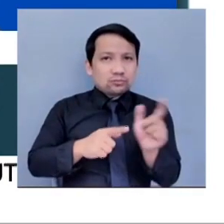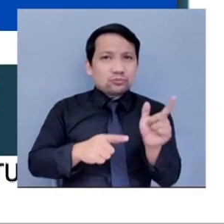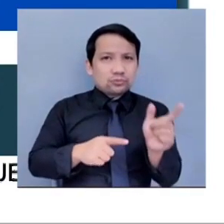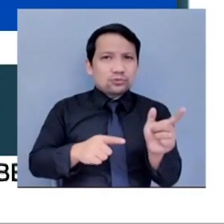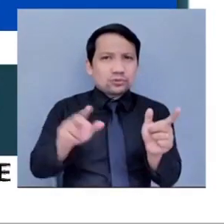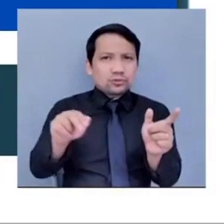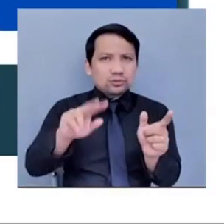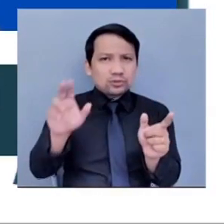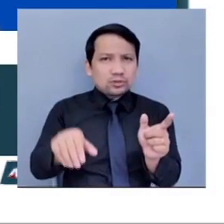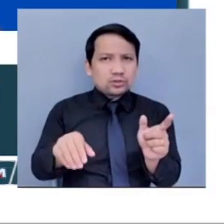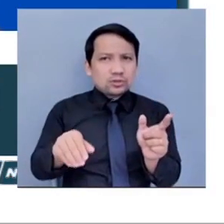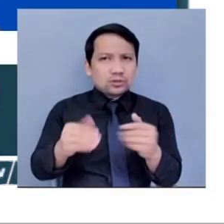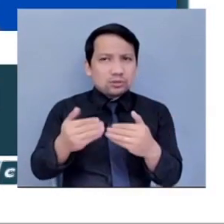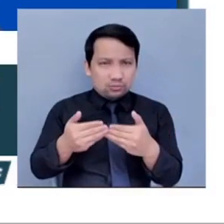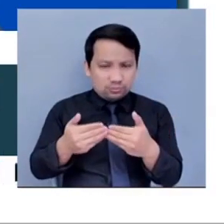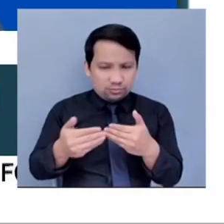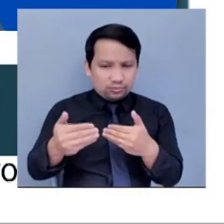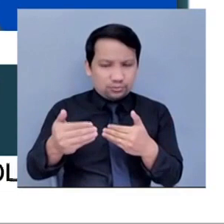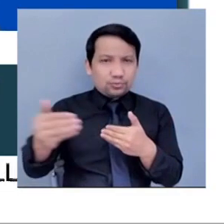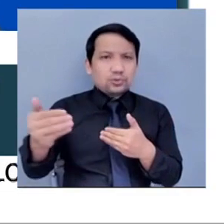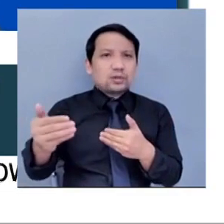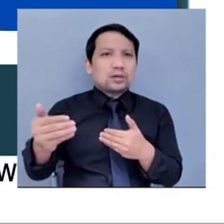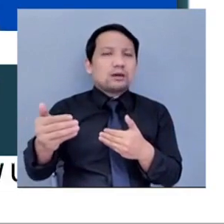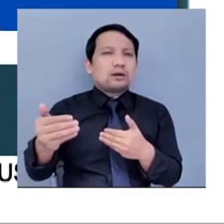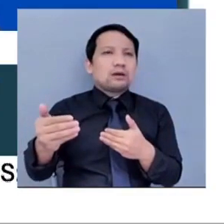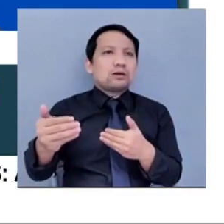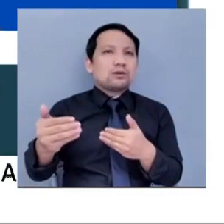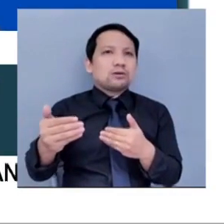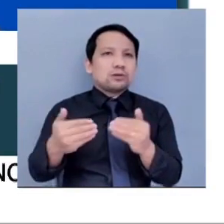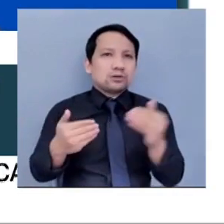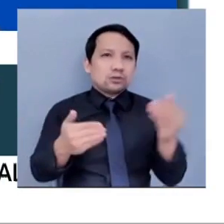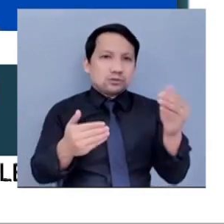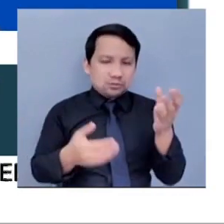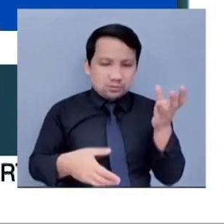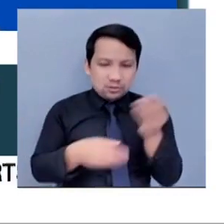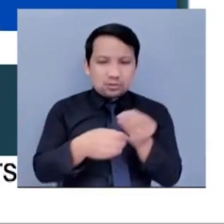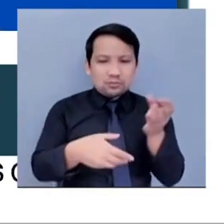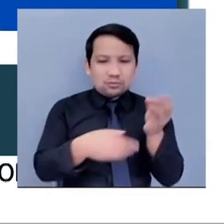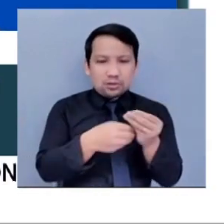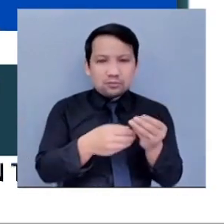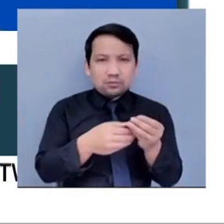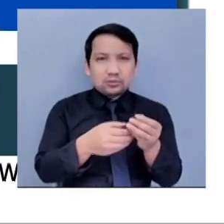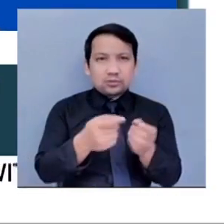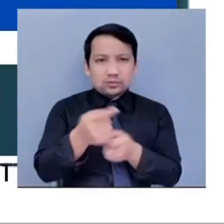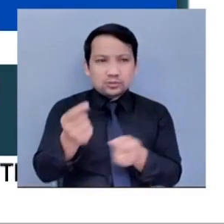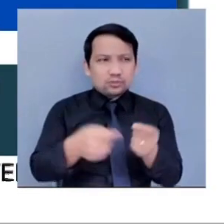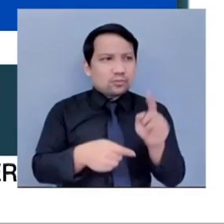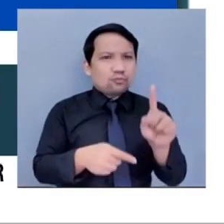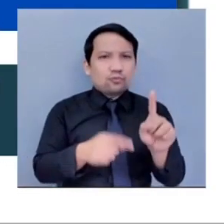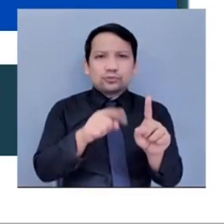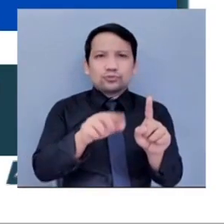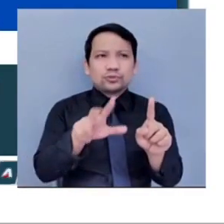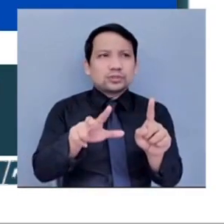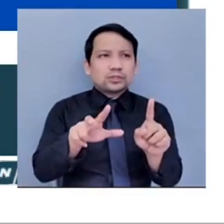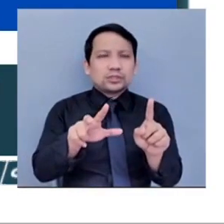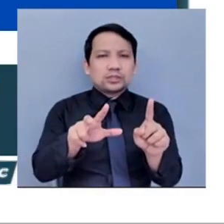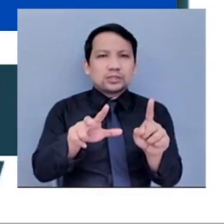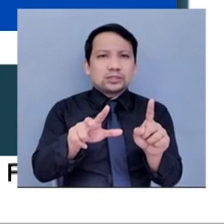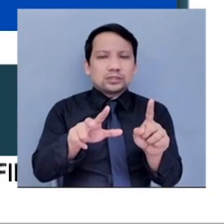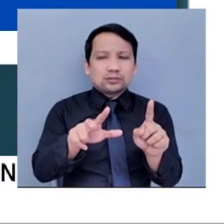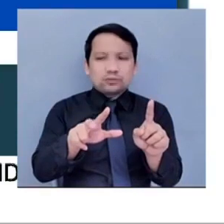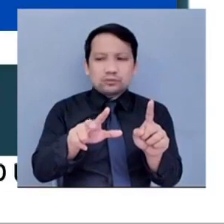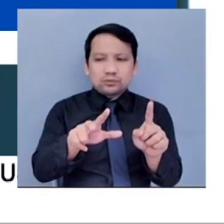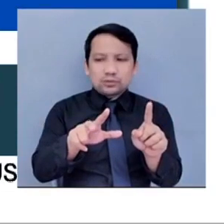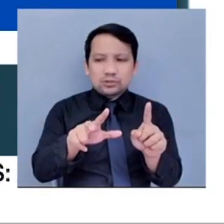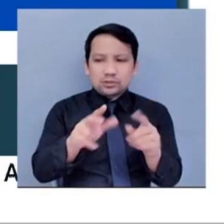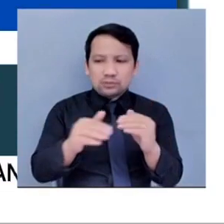was sustained with further upgrades in the credit ratings to 1 to 3 notches above the minimum investment grade. And the country